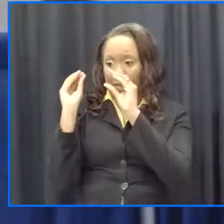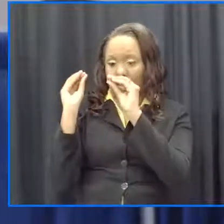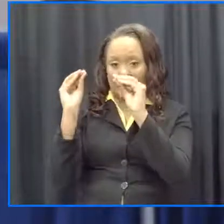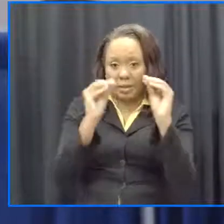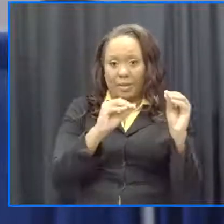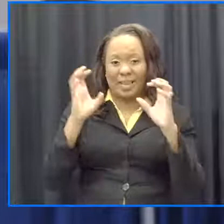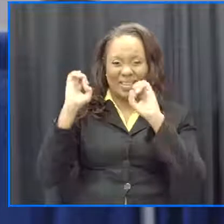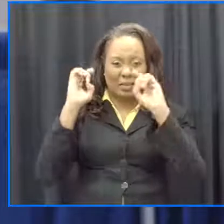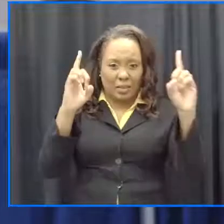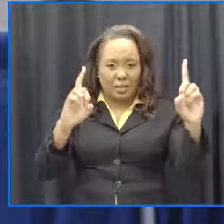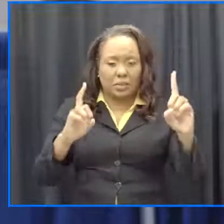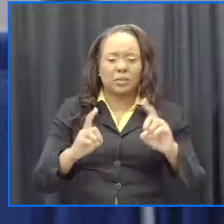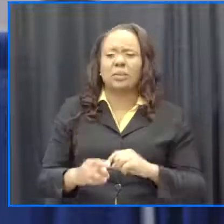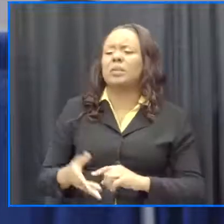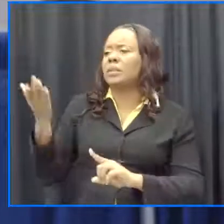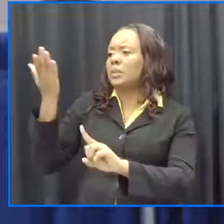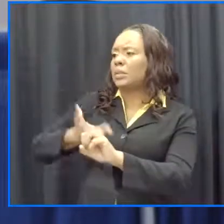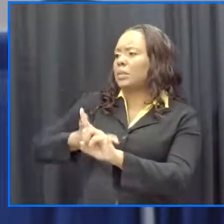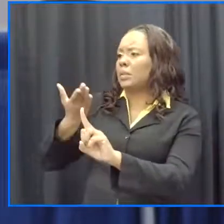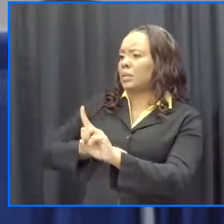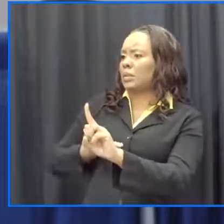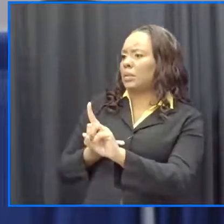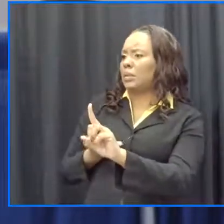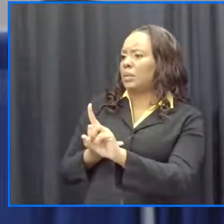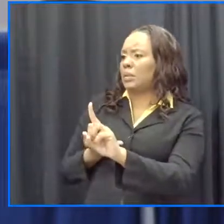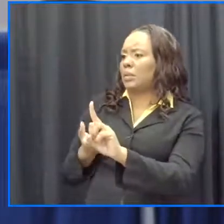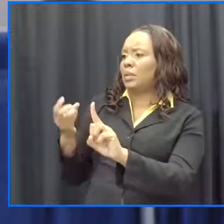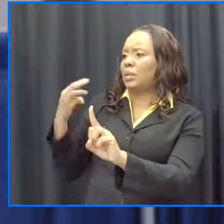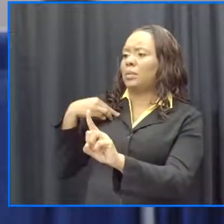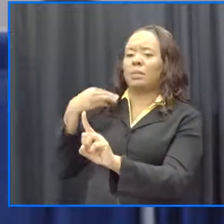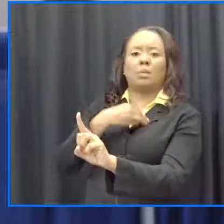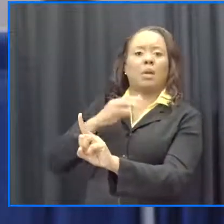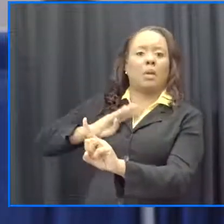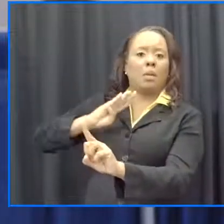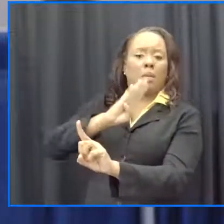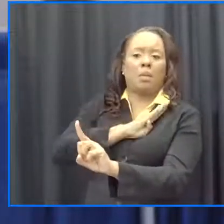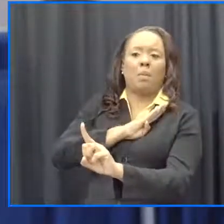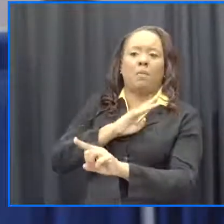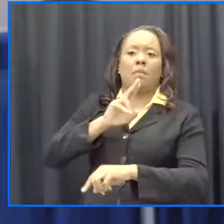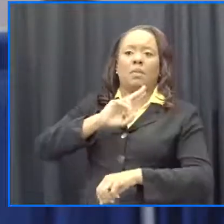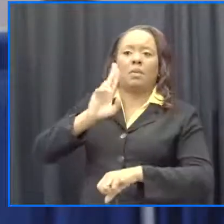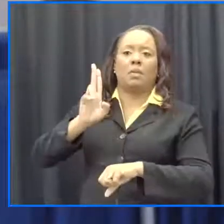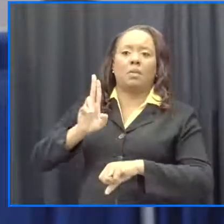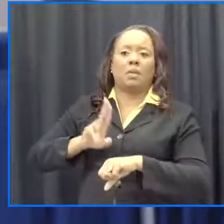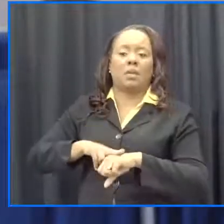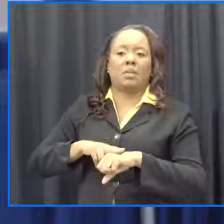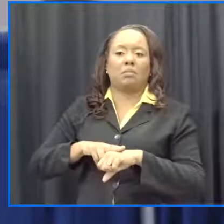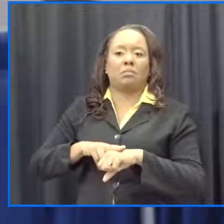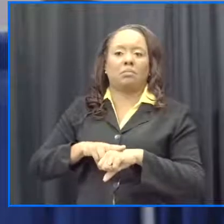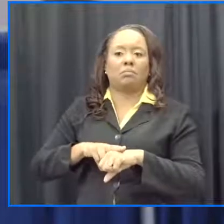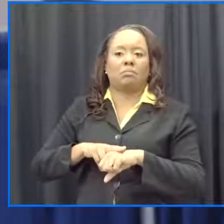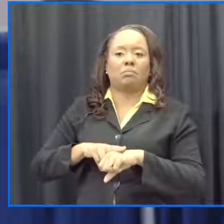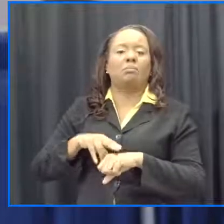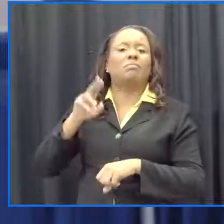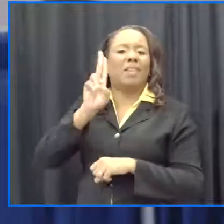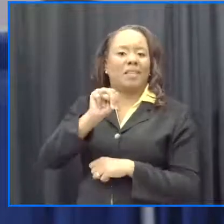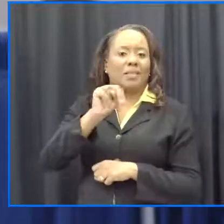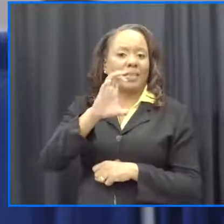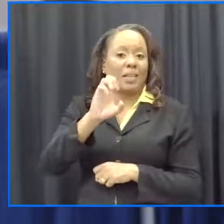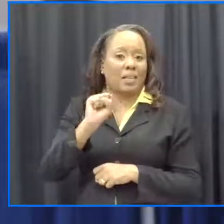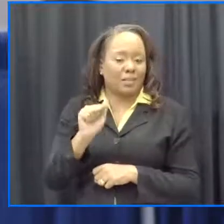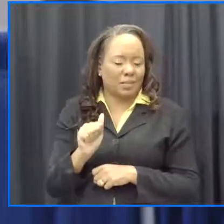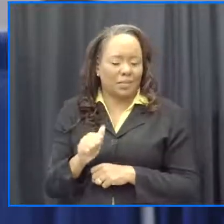on Education. Ms. Redmond has also served as a member of the board of the National Council on